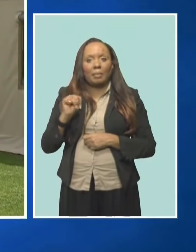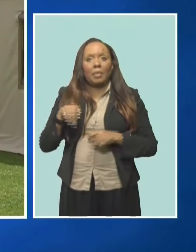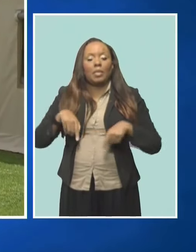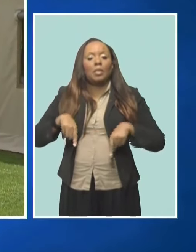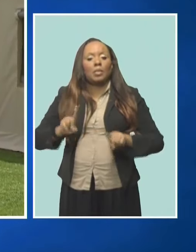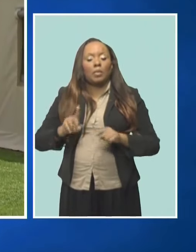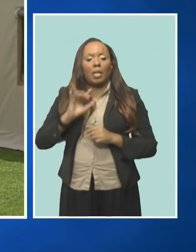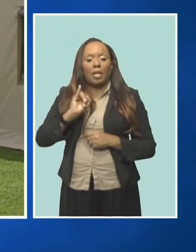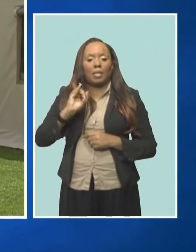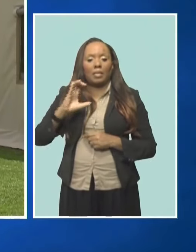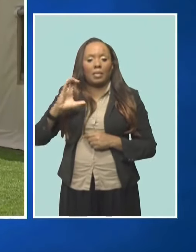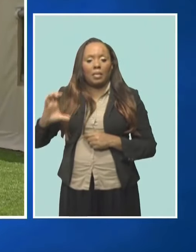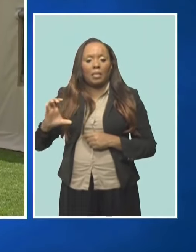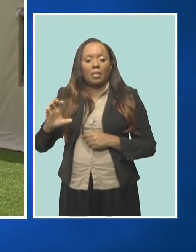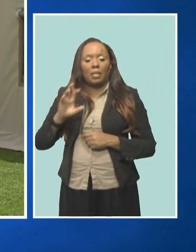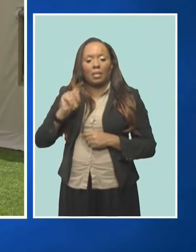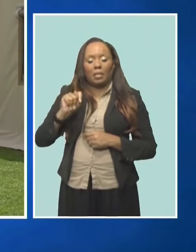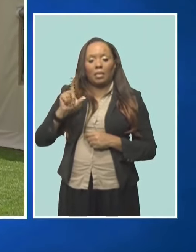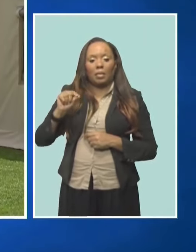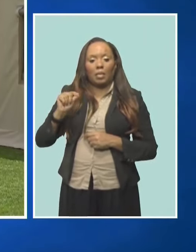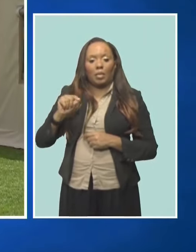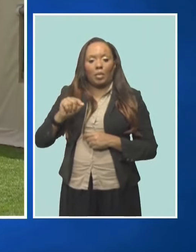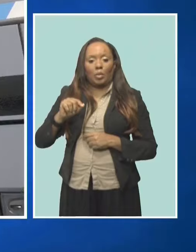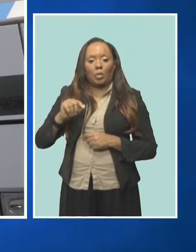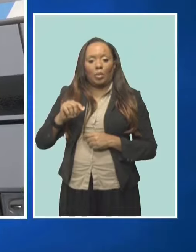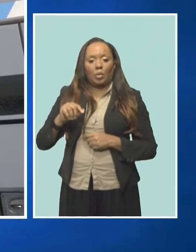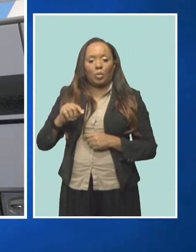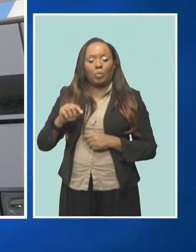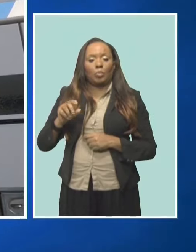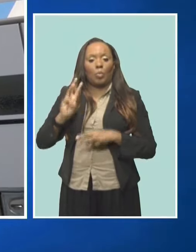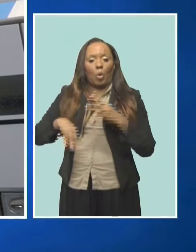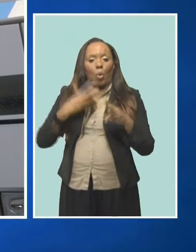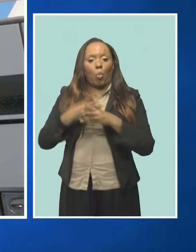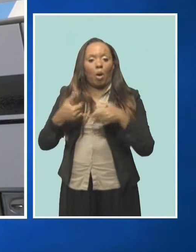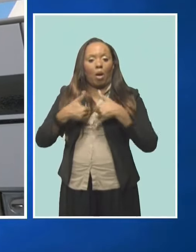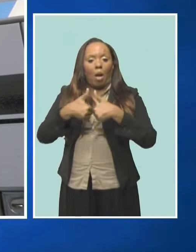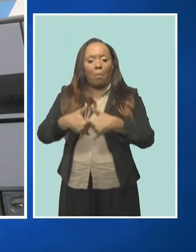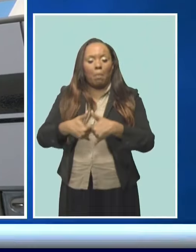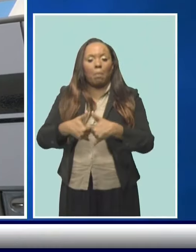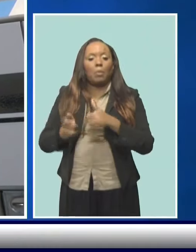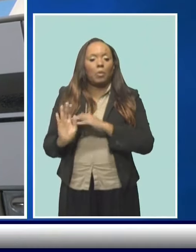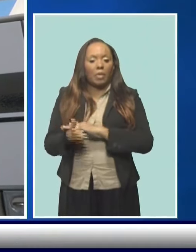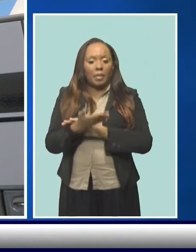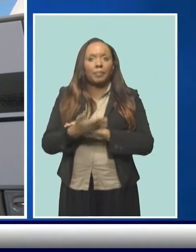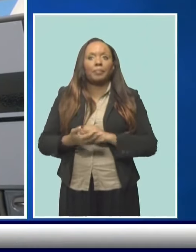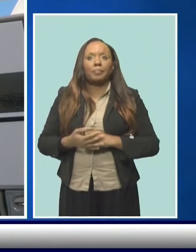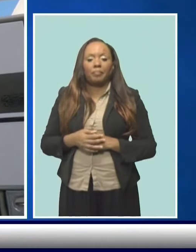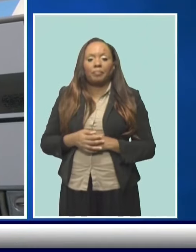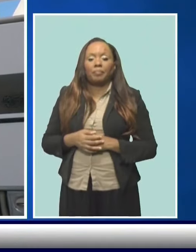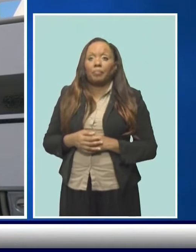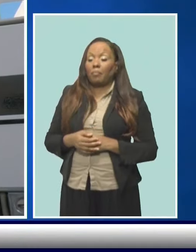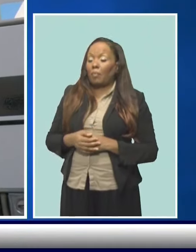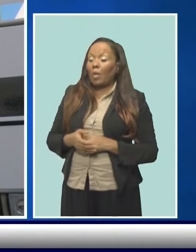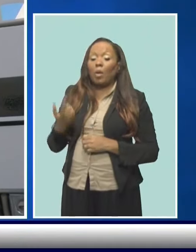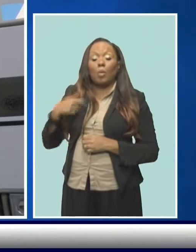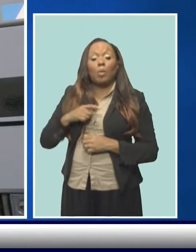the ICC T20 Men's Cricket World Cup. We've already deployed to St. Vincent and the